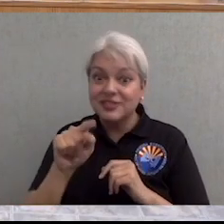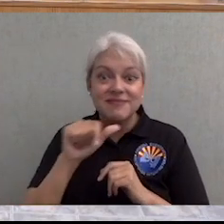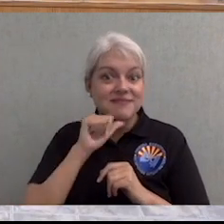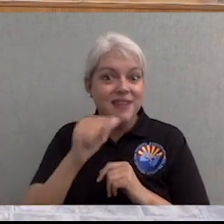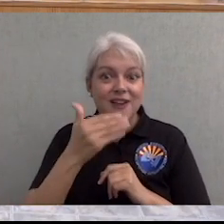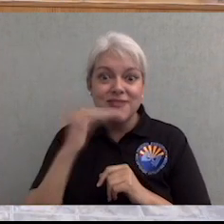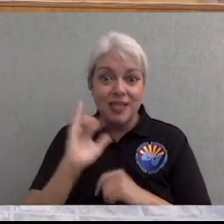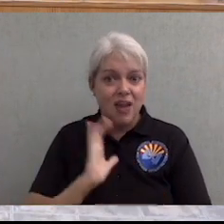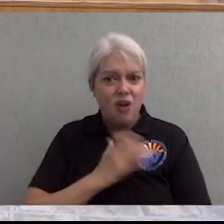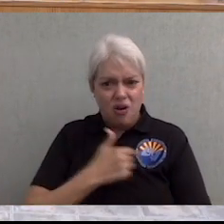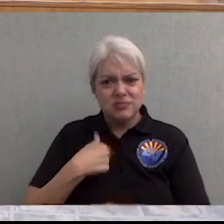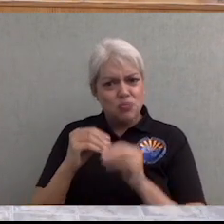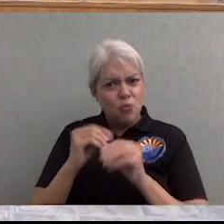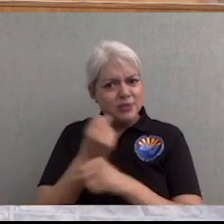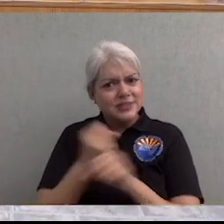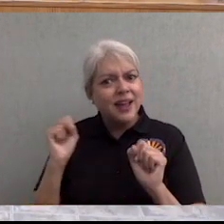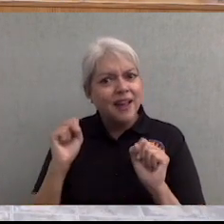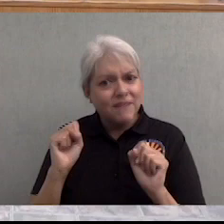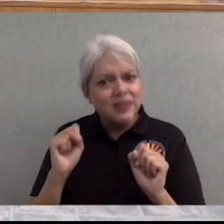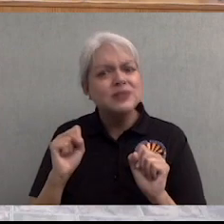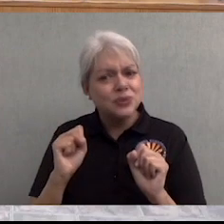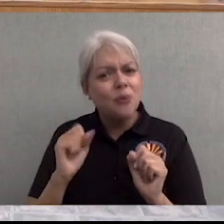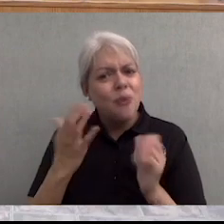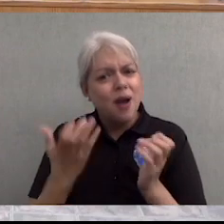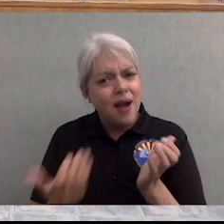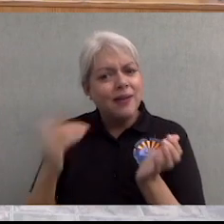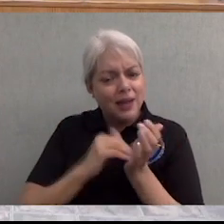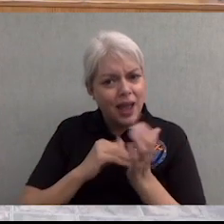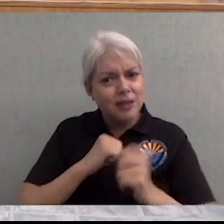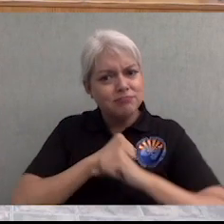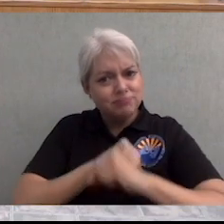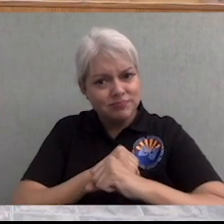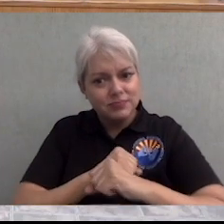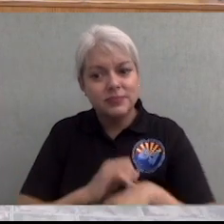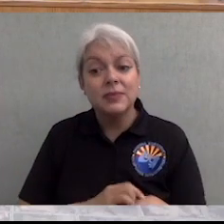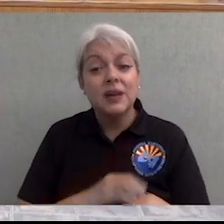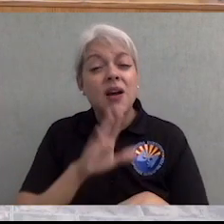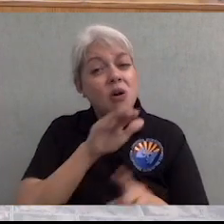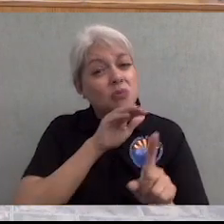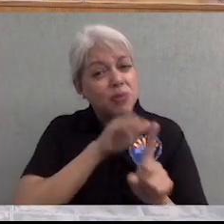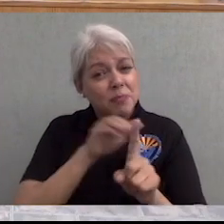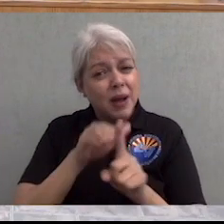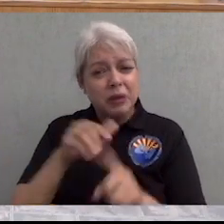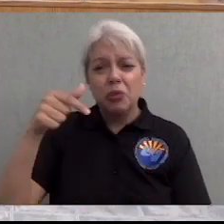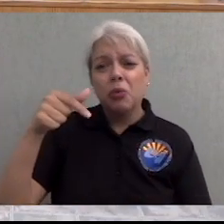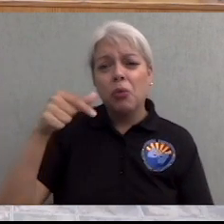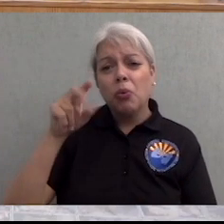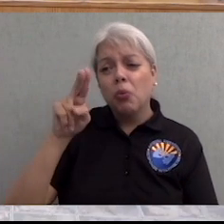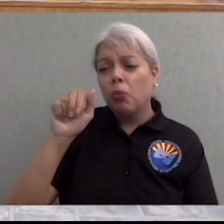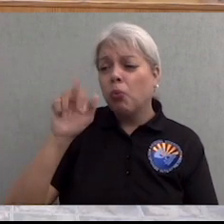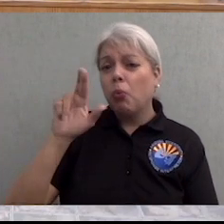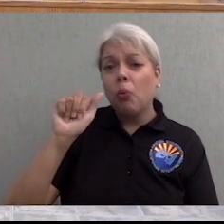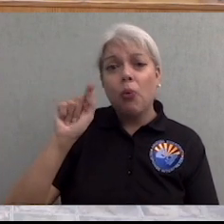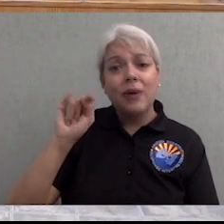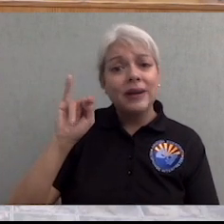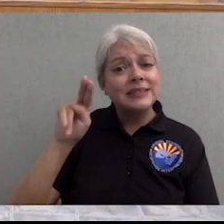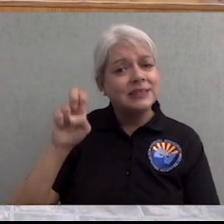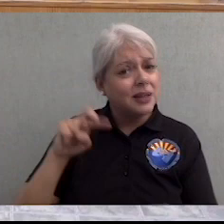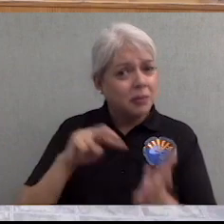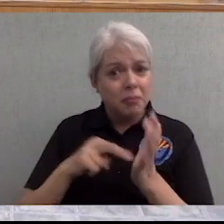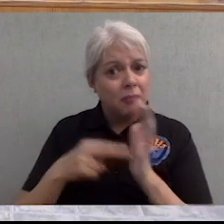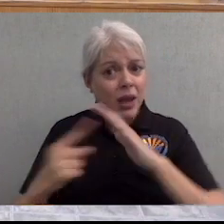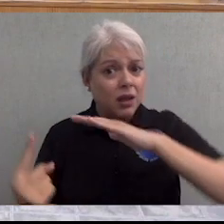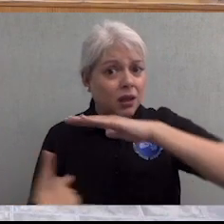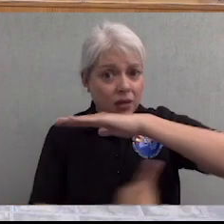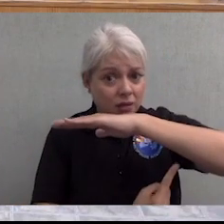remind people what quarantine means, because also as we've gone on and people feel a little bit better, quarantine means that you have to stay home